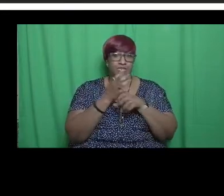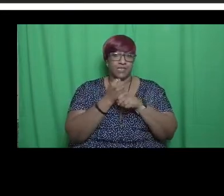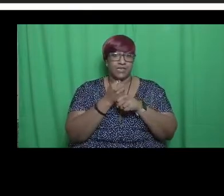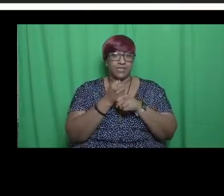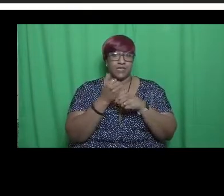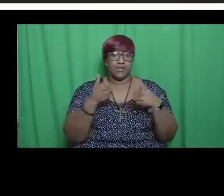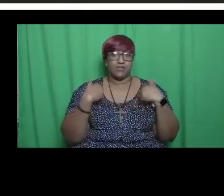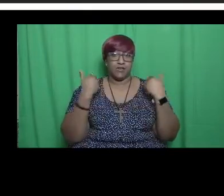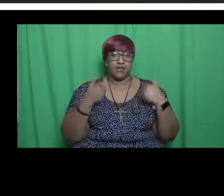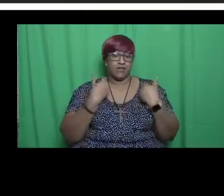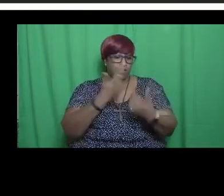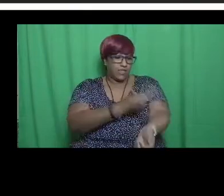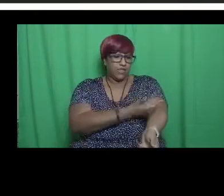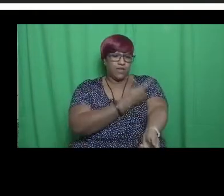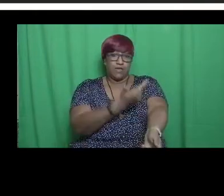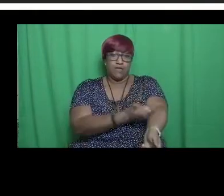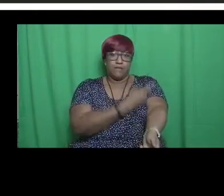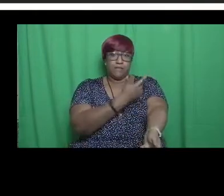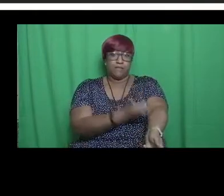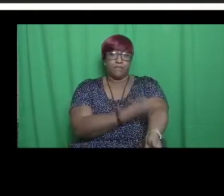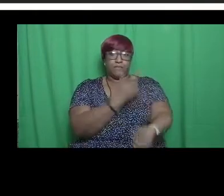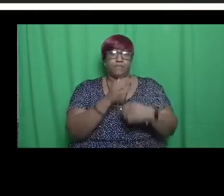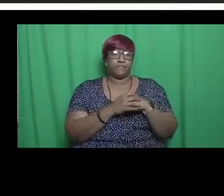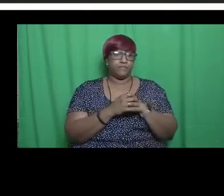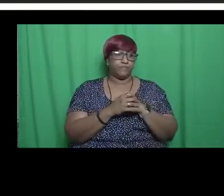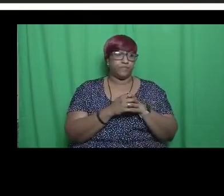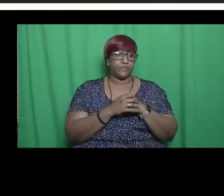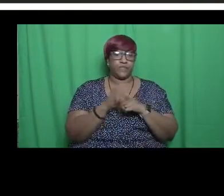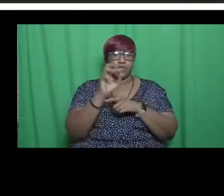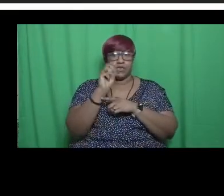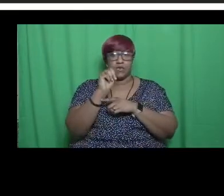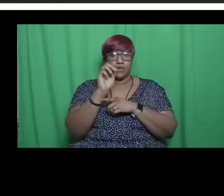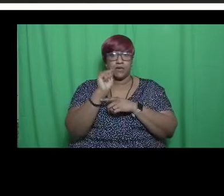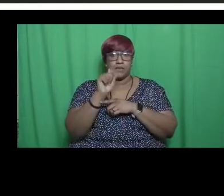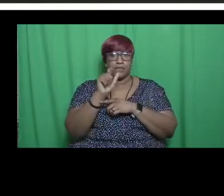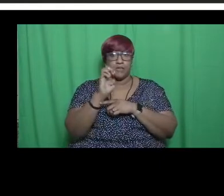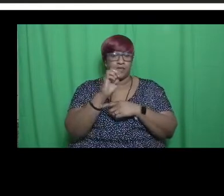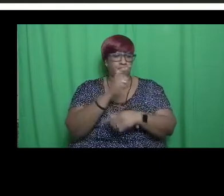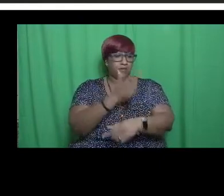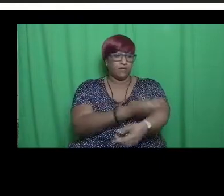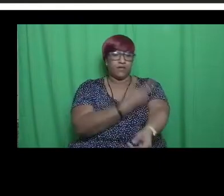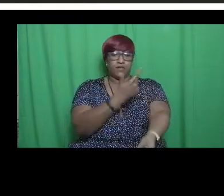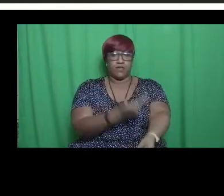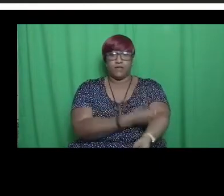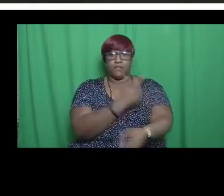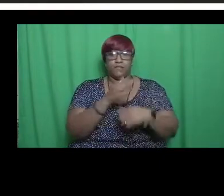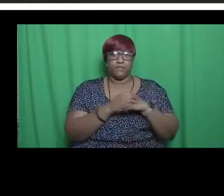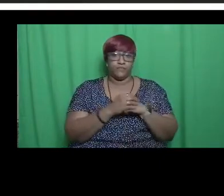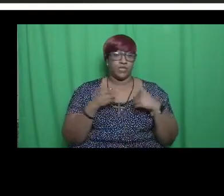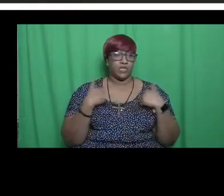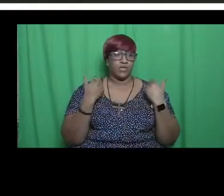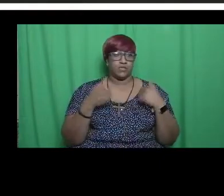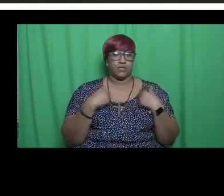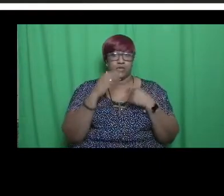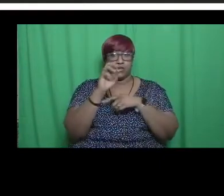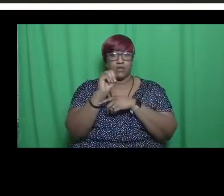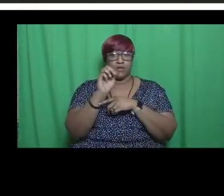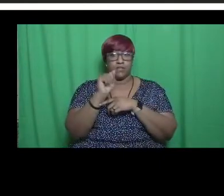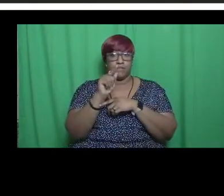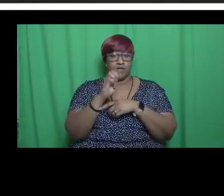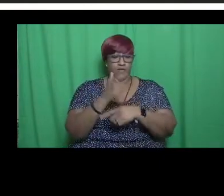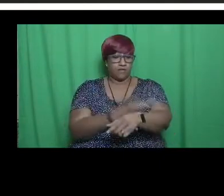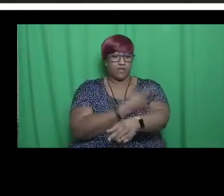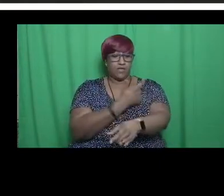Get a young lamb. Get a young male lamb. Get a young male lamb